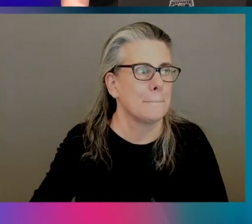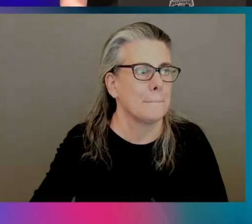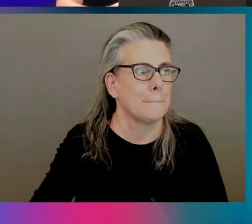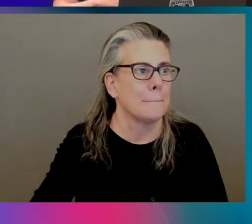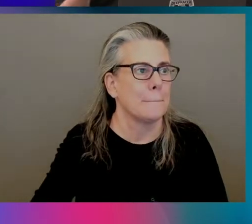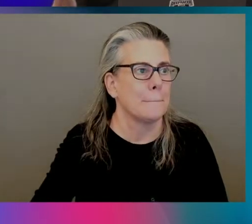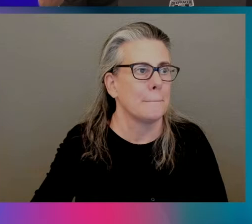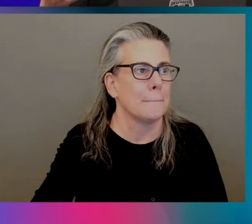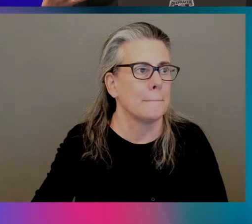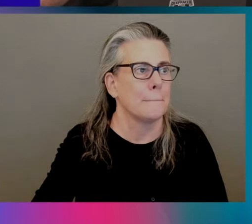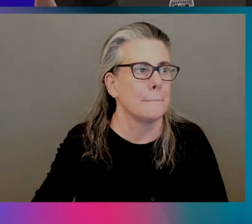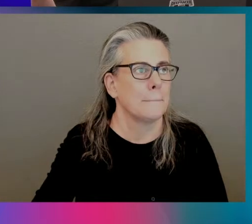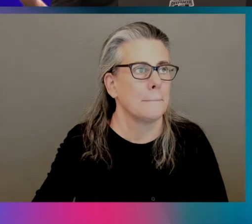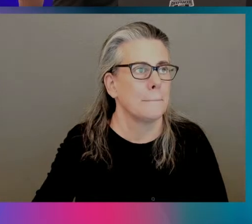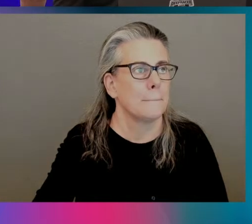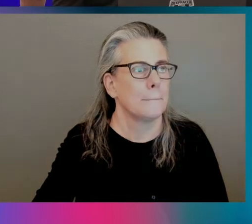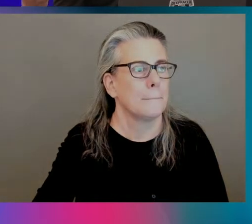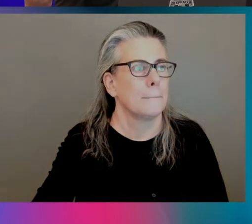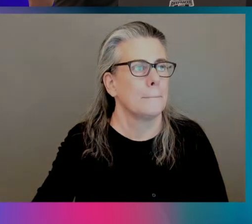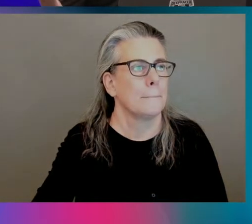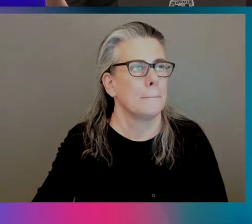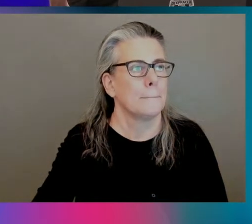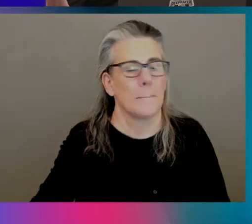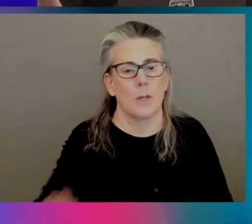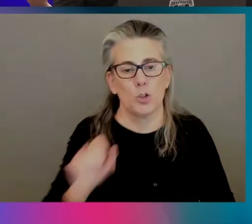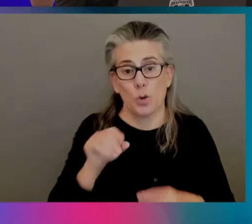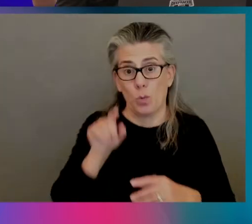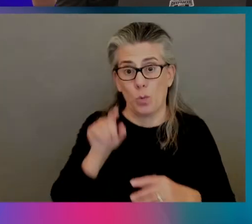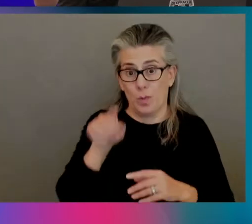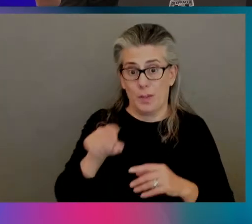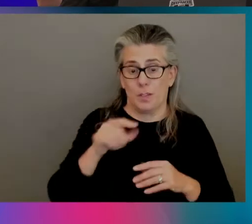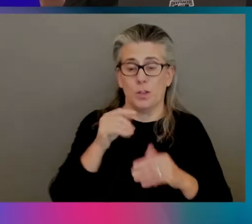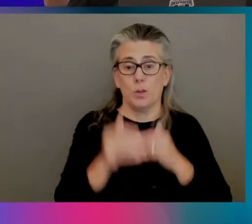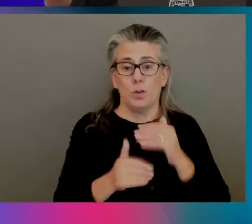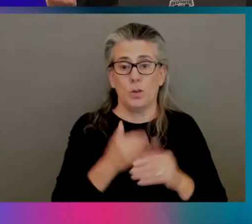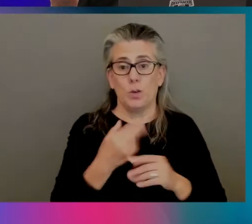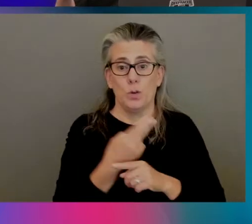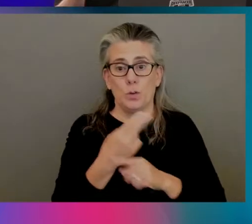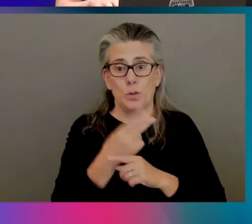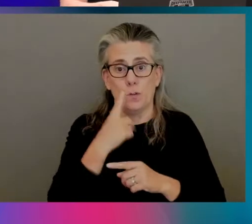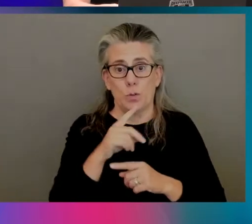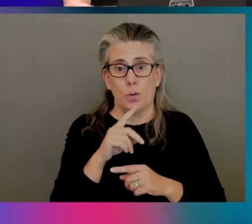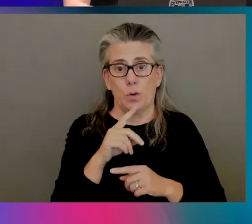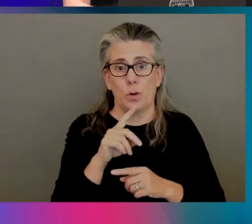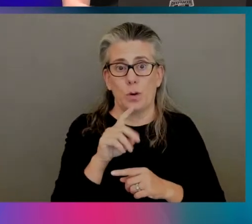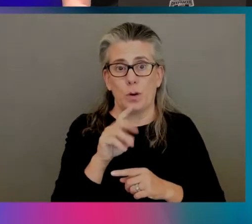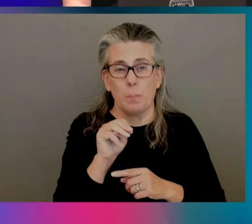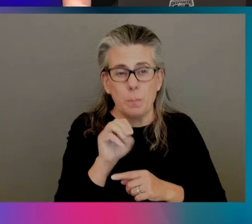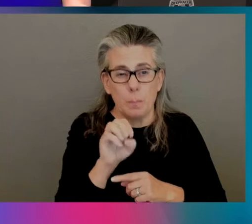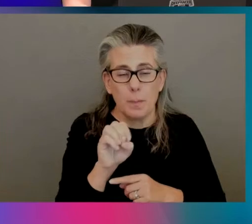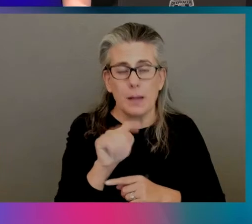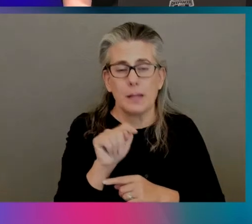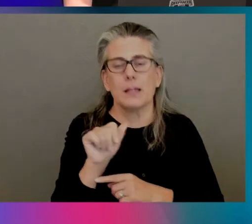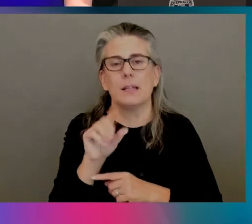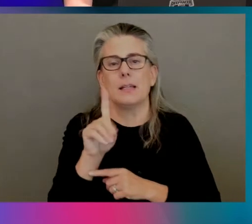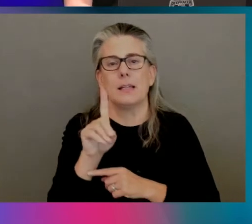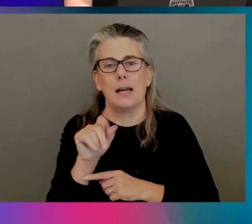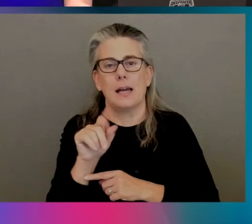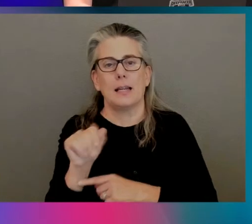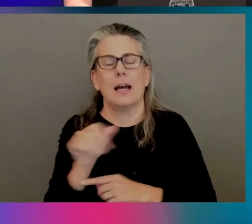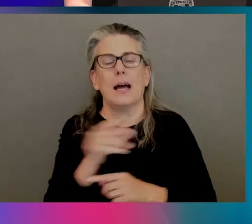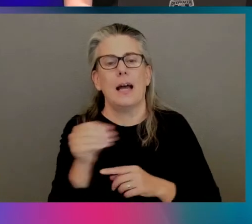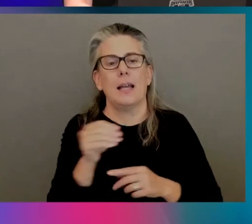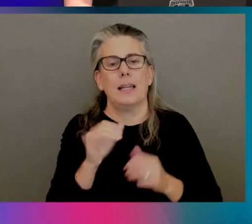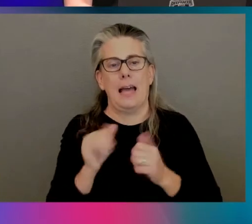recipe, which again went from just using interactions to now using that metadata. And then I want to get to the new feature. We'll